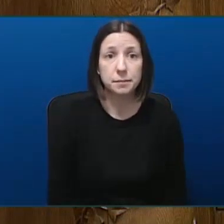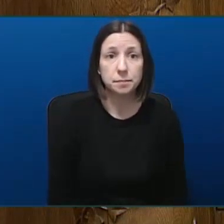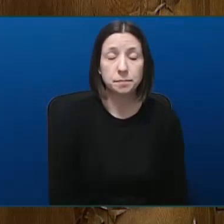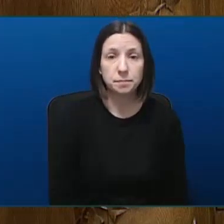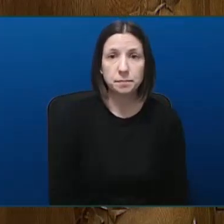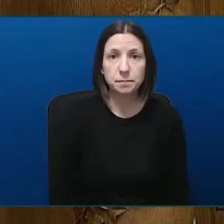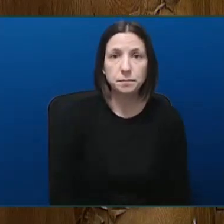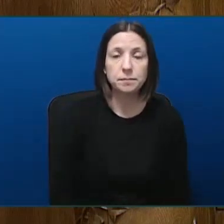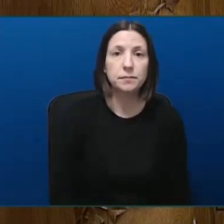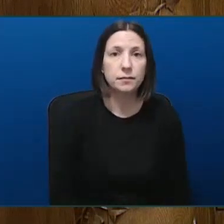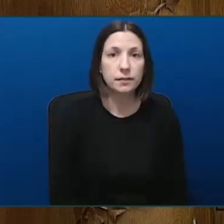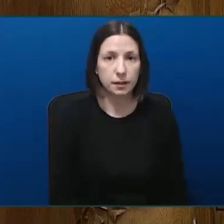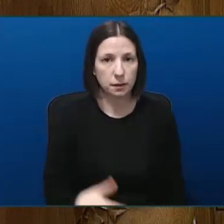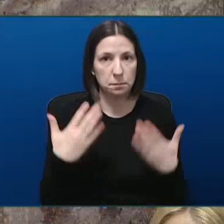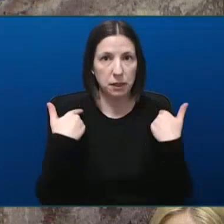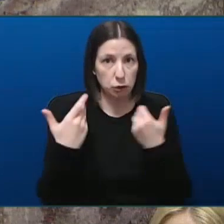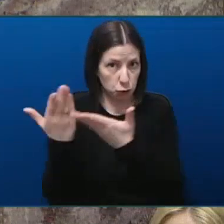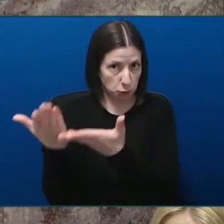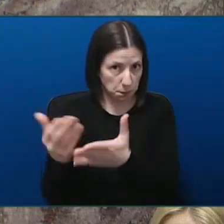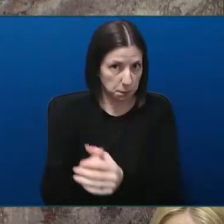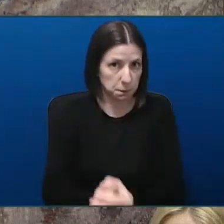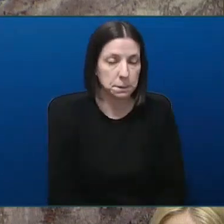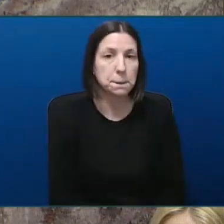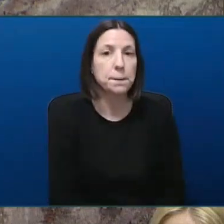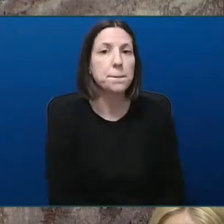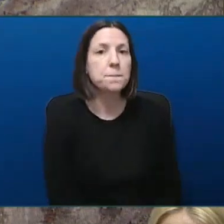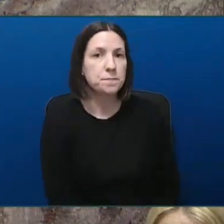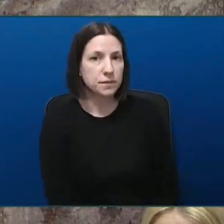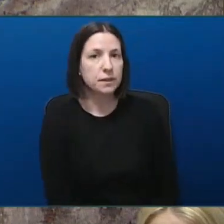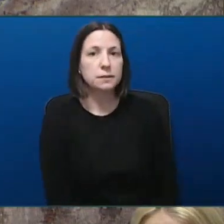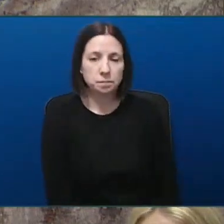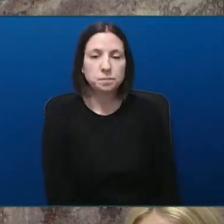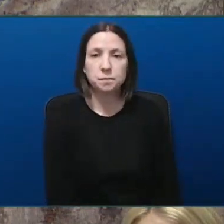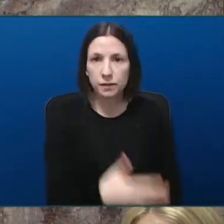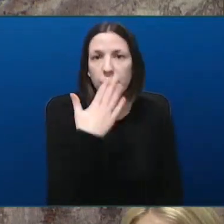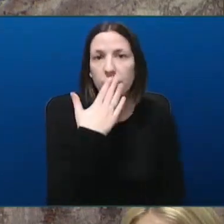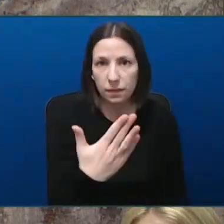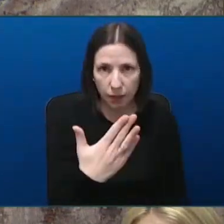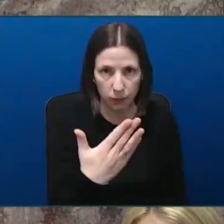Minister. Thank you, Honourable Speaker. And